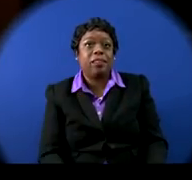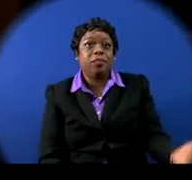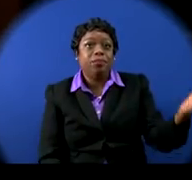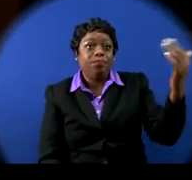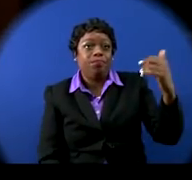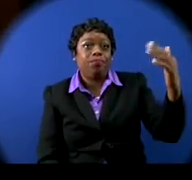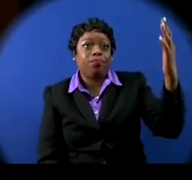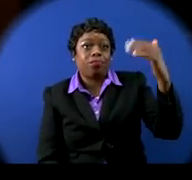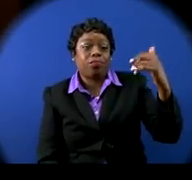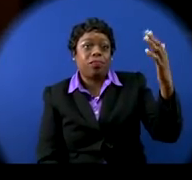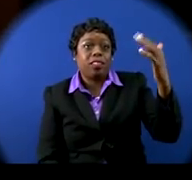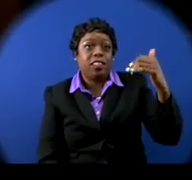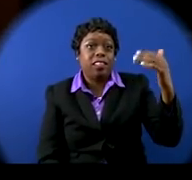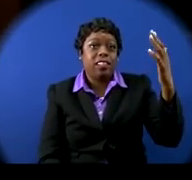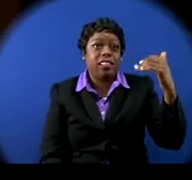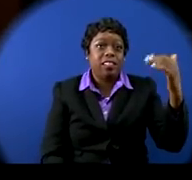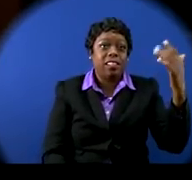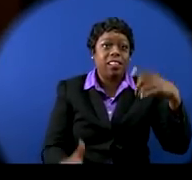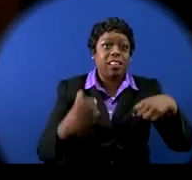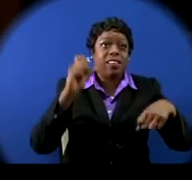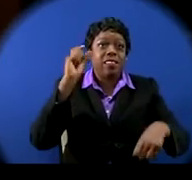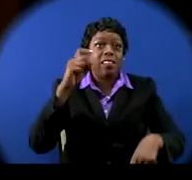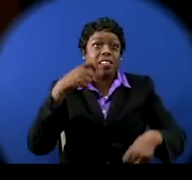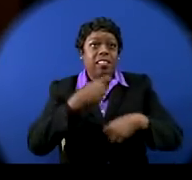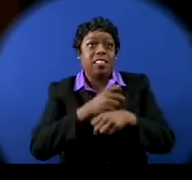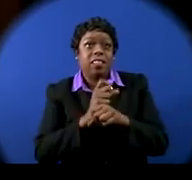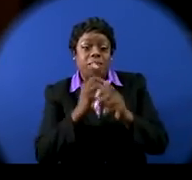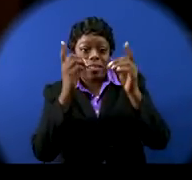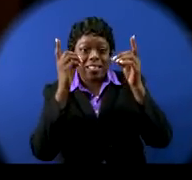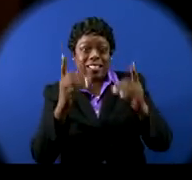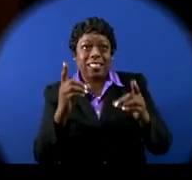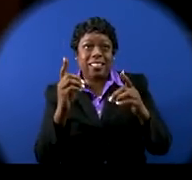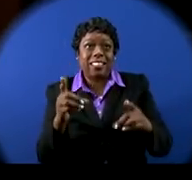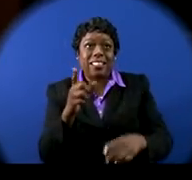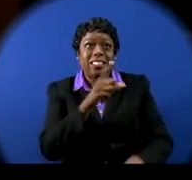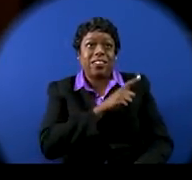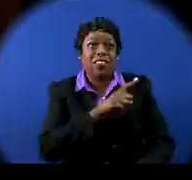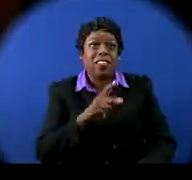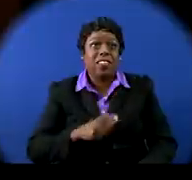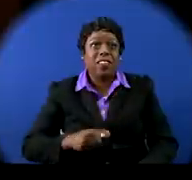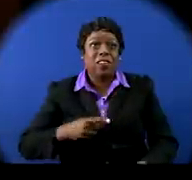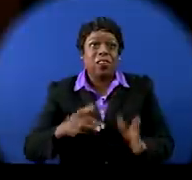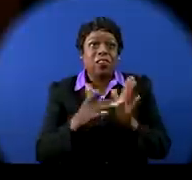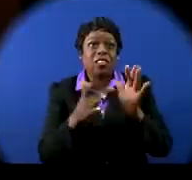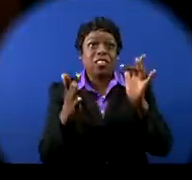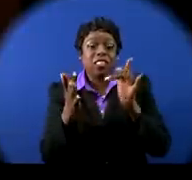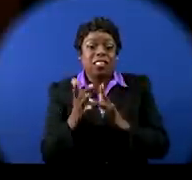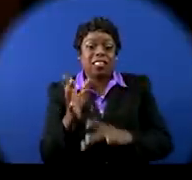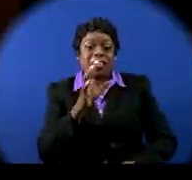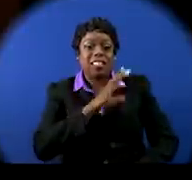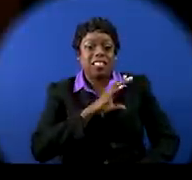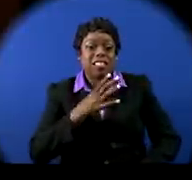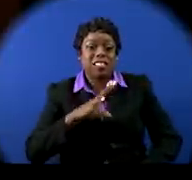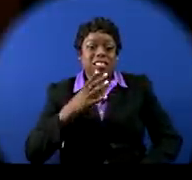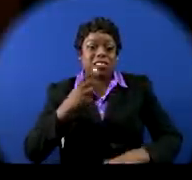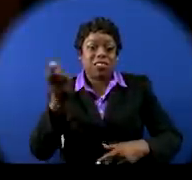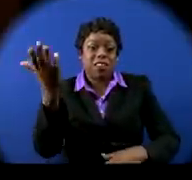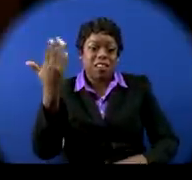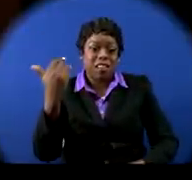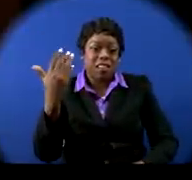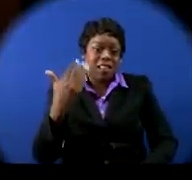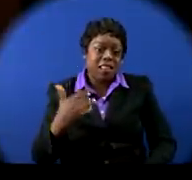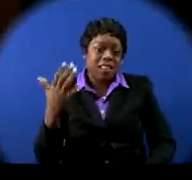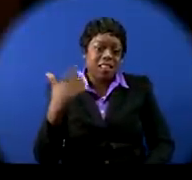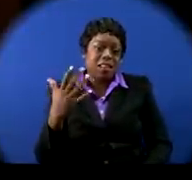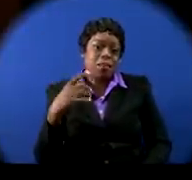we're singing, if you need to make the decision for the Lord Jesus Christ, just step up from wherever you are. Step out to the aisle that's closest to you. They're moving in the sanctuary. Praise